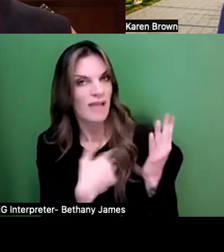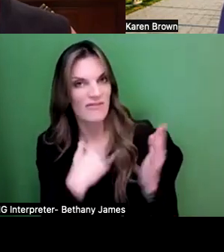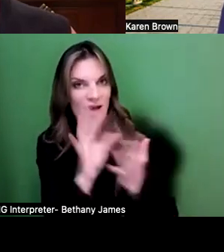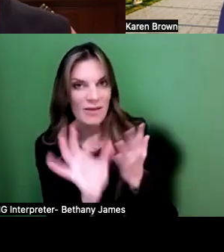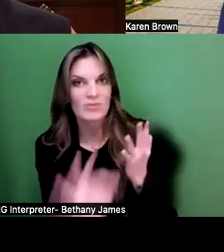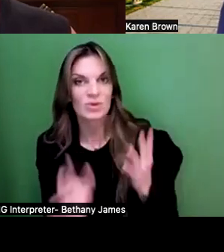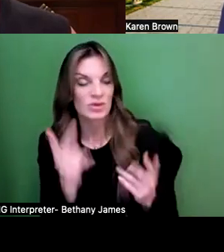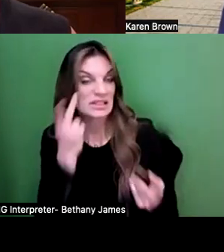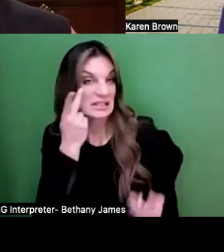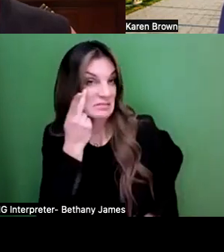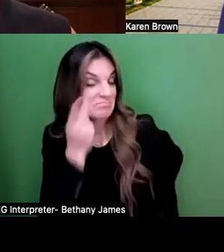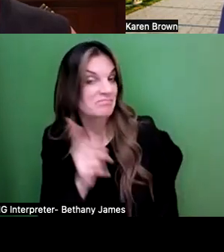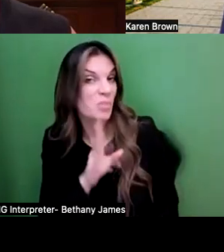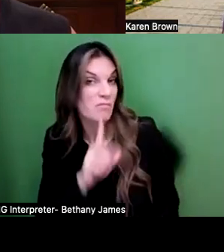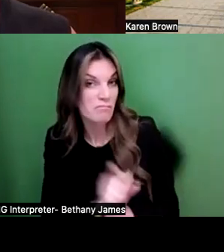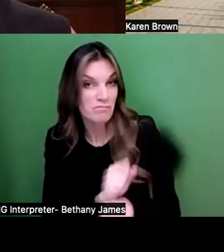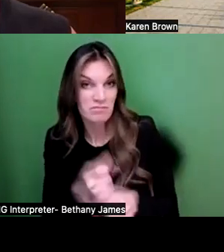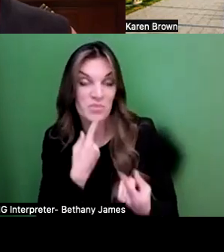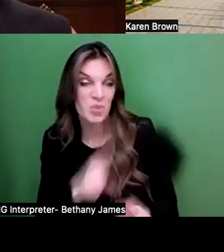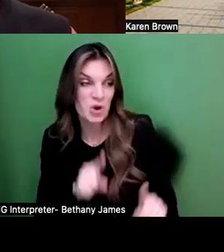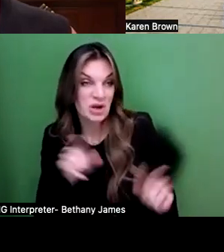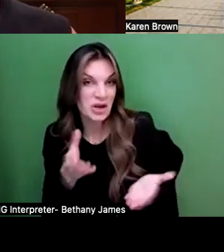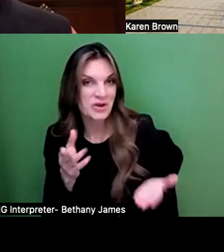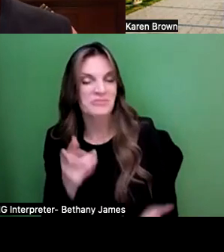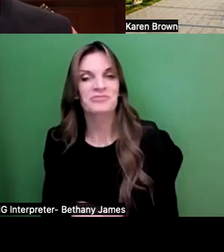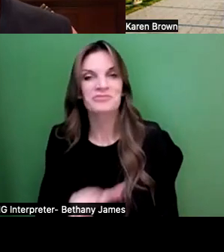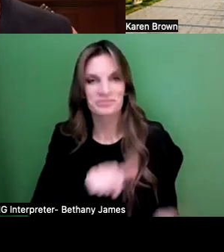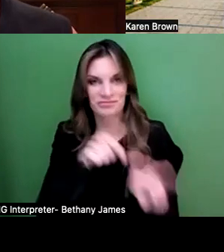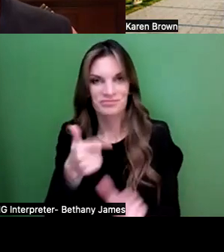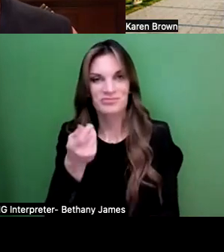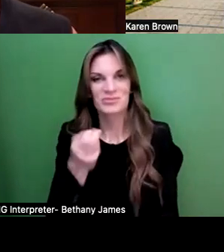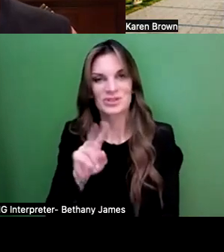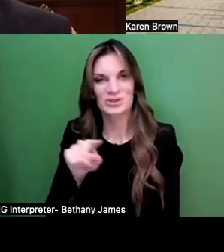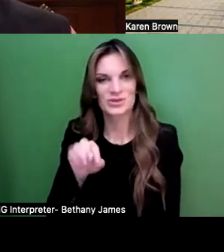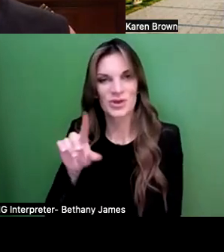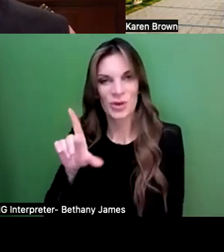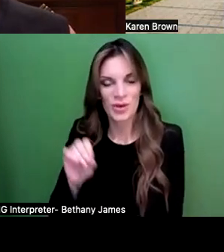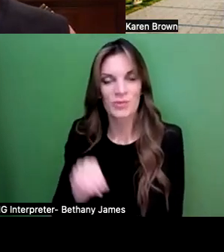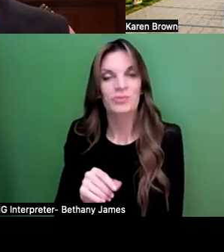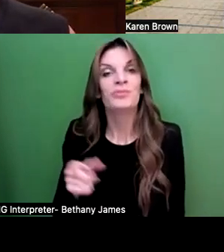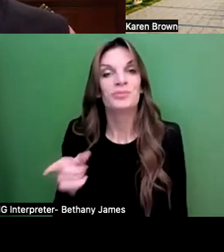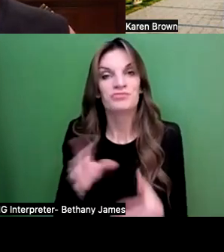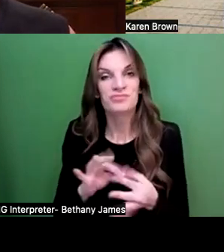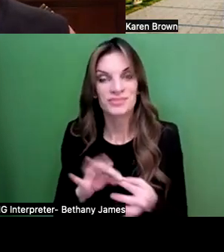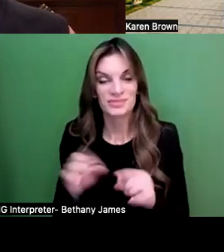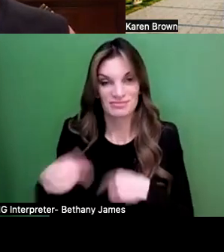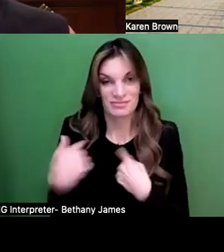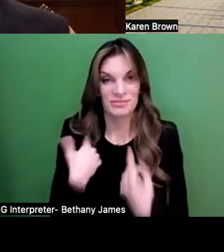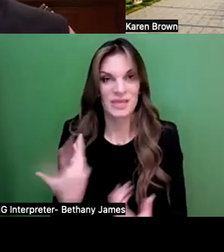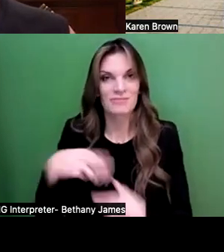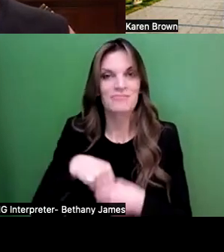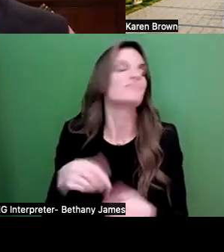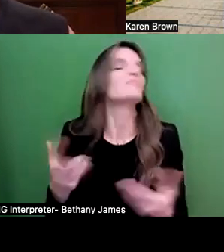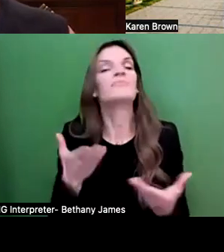that works here. Okay, thank you. Mr. Zollo? Parking, since I've been in Tarrytown and since I was